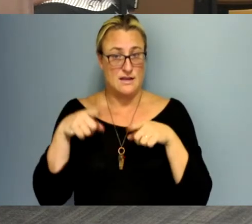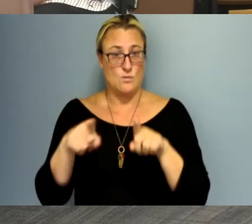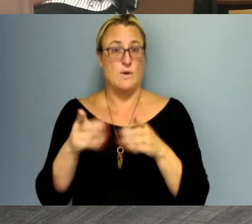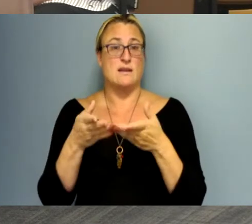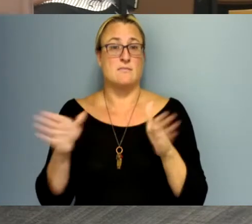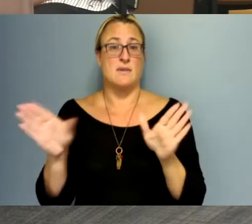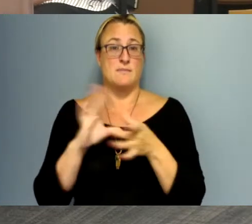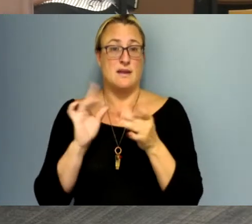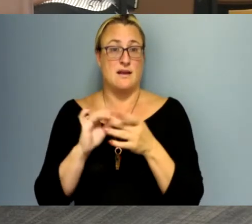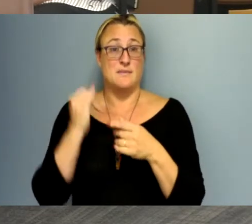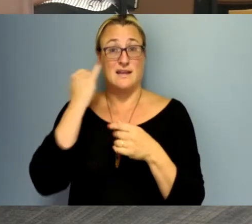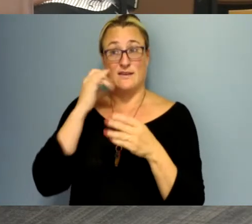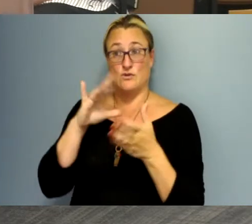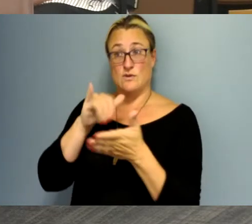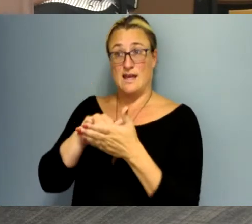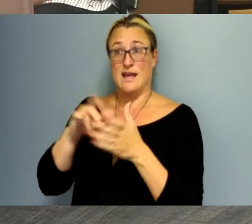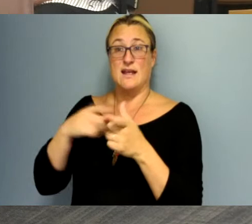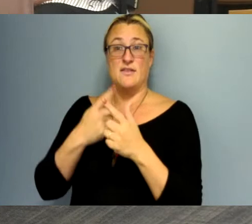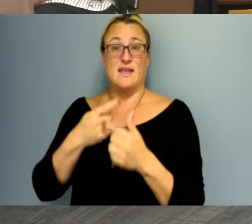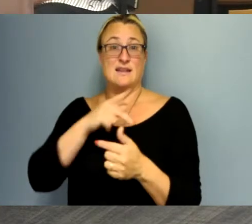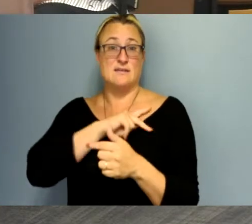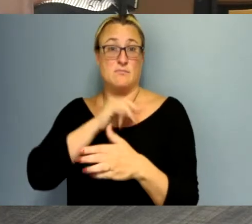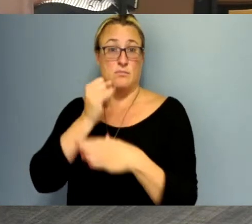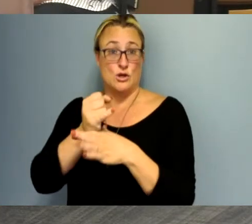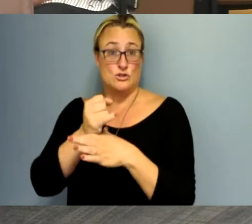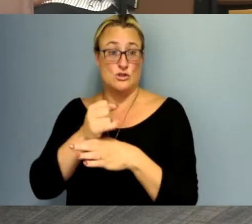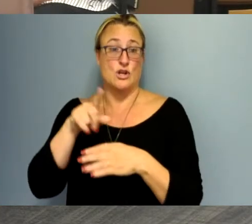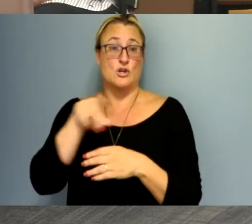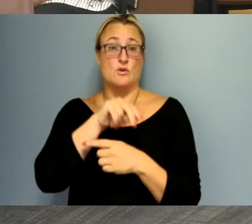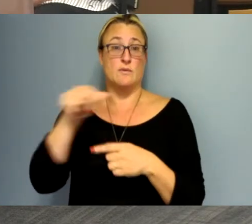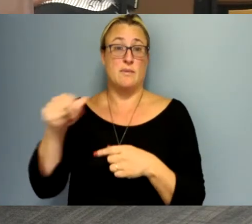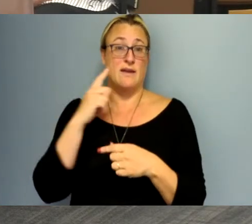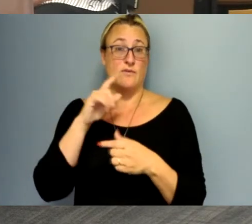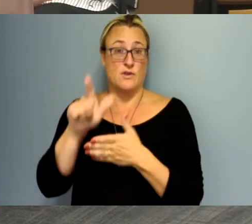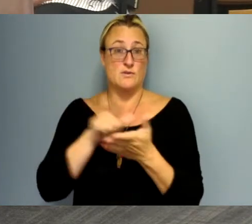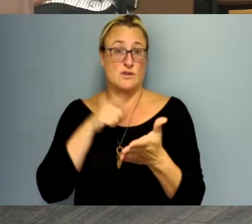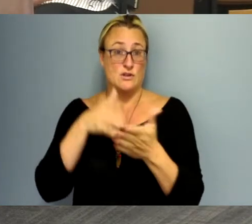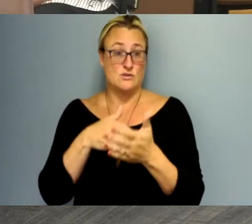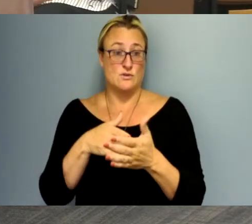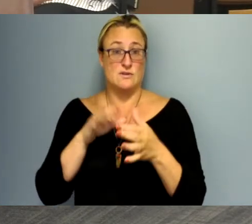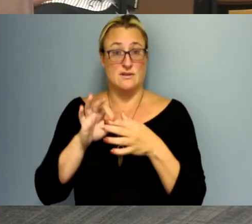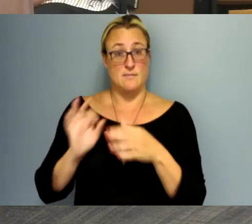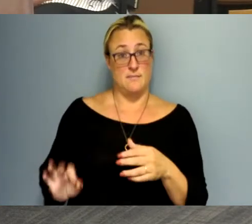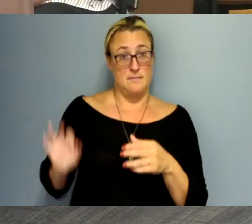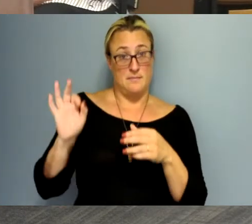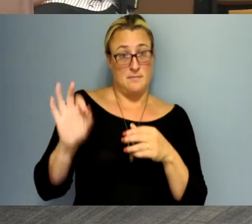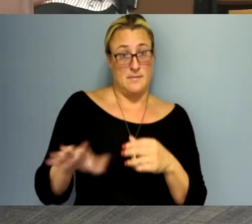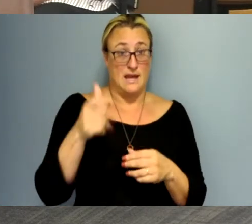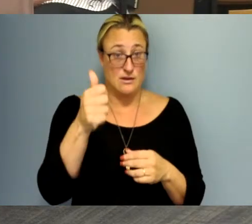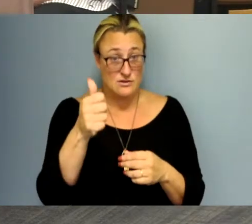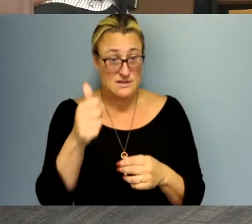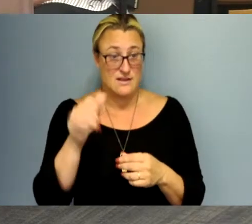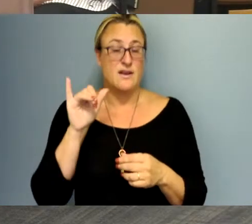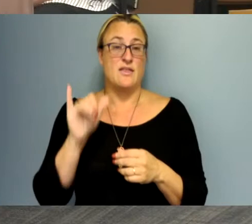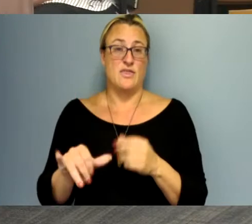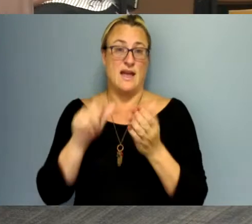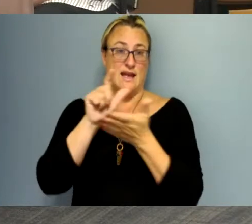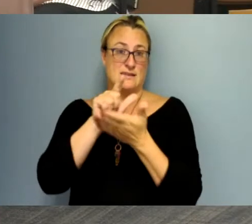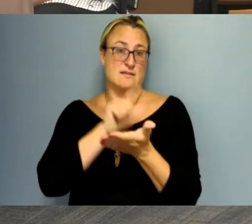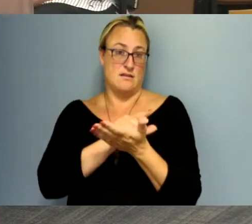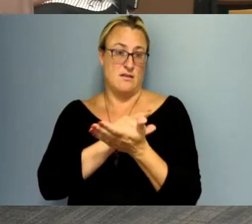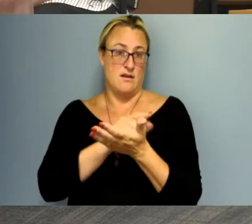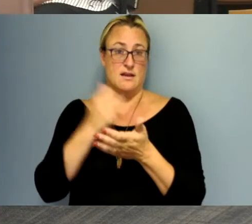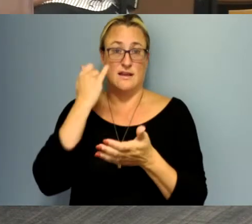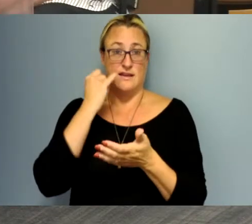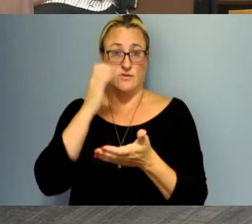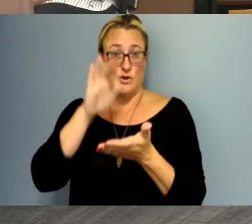you do, you're doing it on a personal basis, and you will pay for those lawsuits out of your own pocket. And that is the precedented law. And if you don't